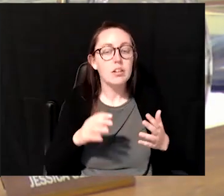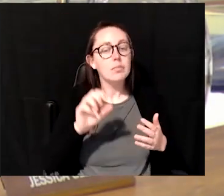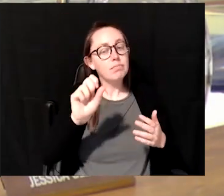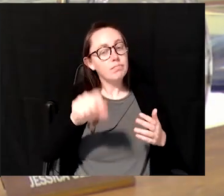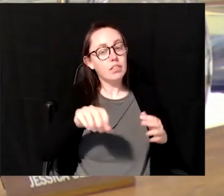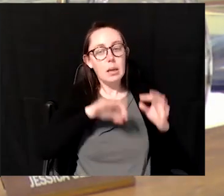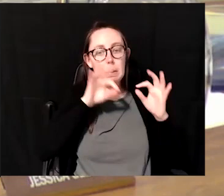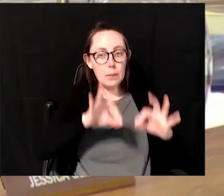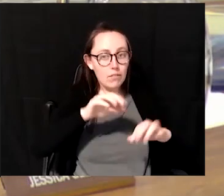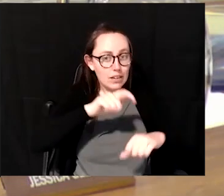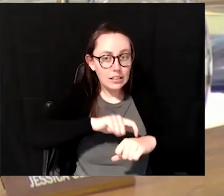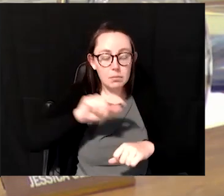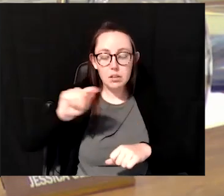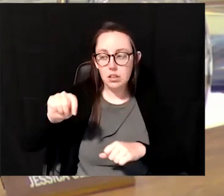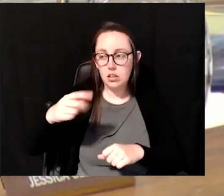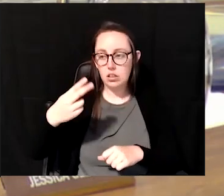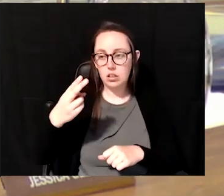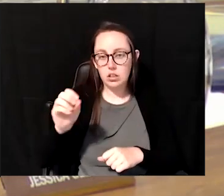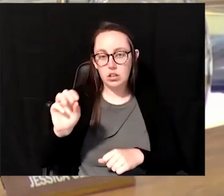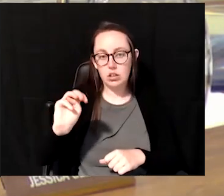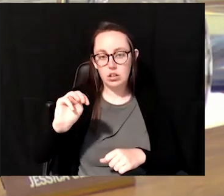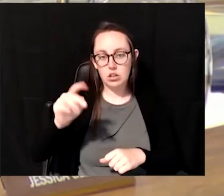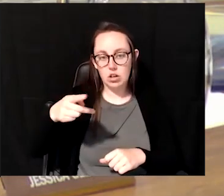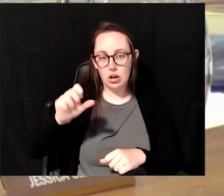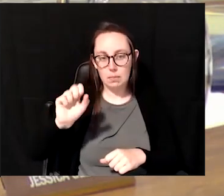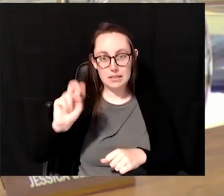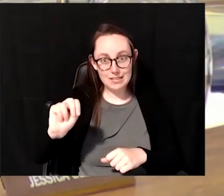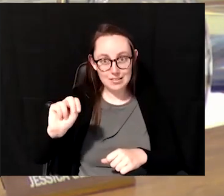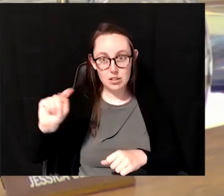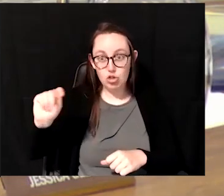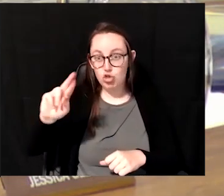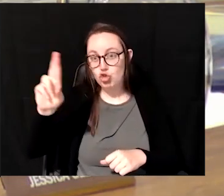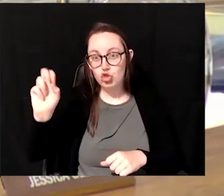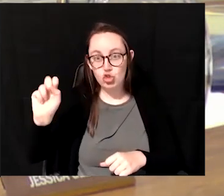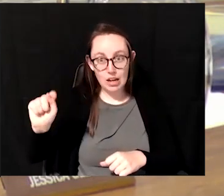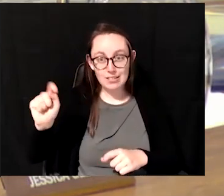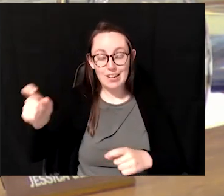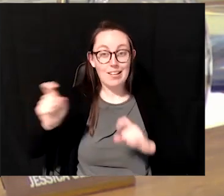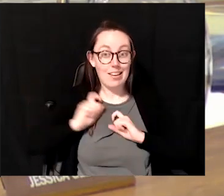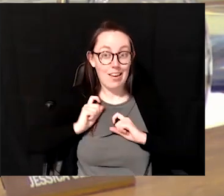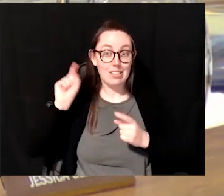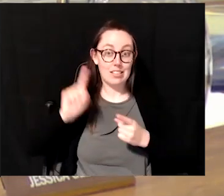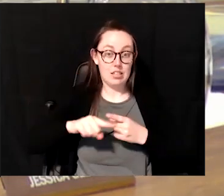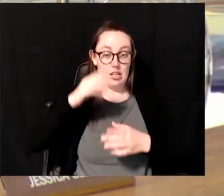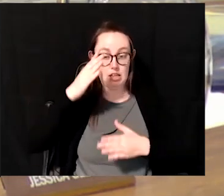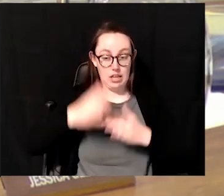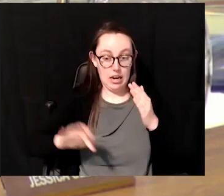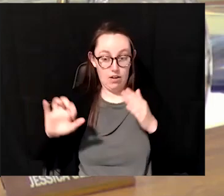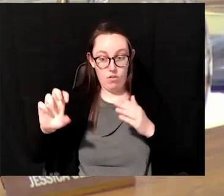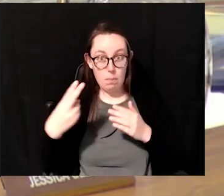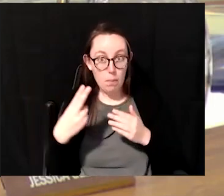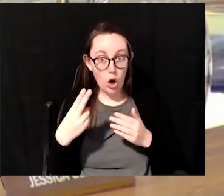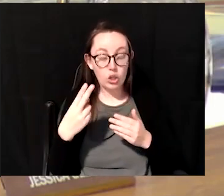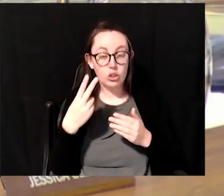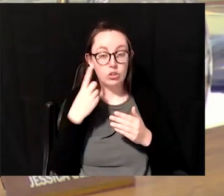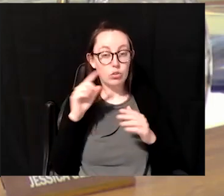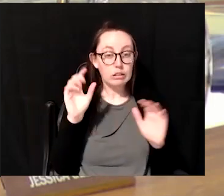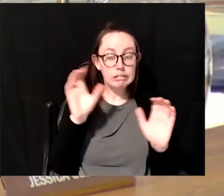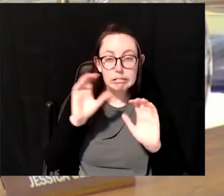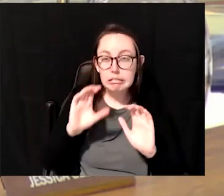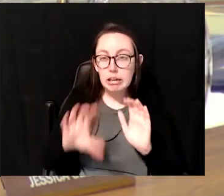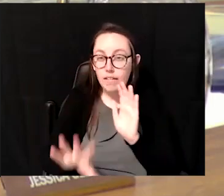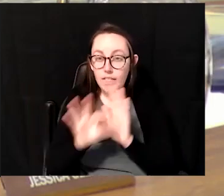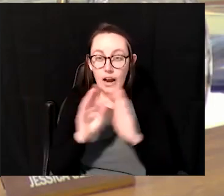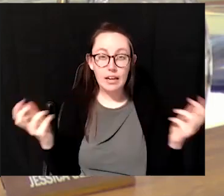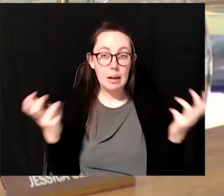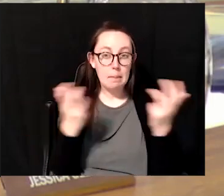March to find a match for their for their Grant and so um if this can get turned around I think and the constant trust can be flexible also